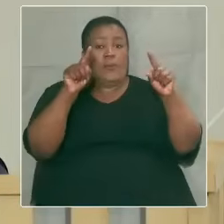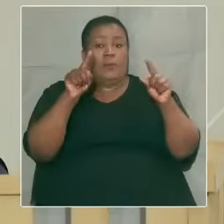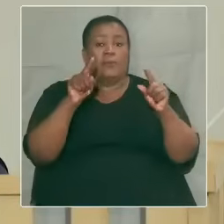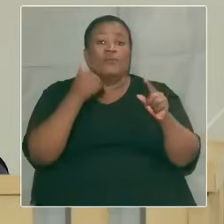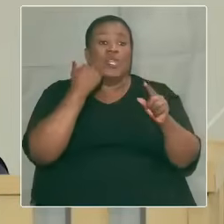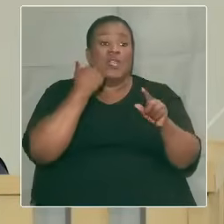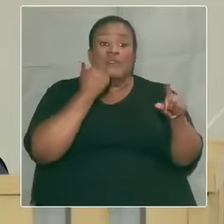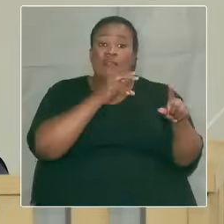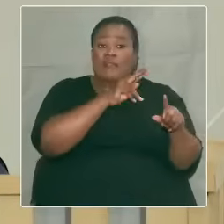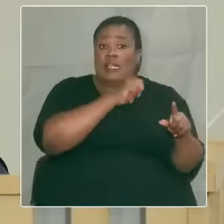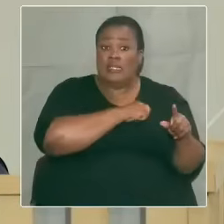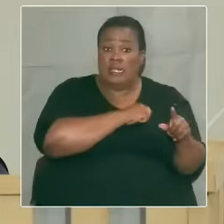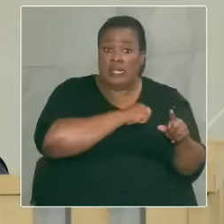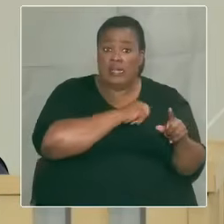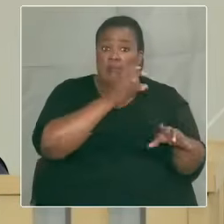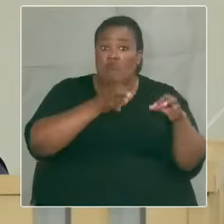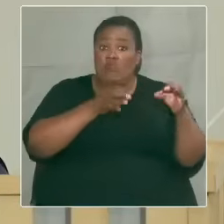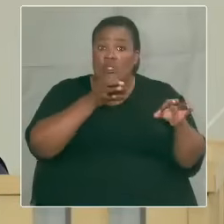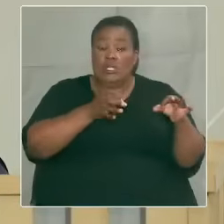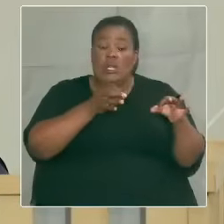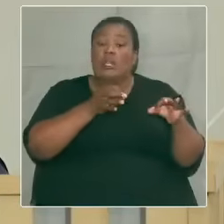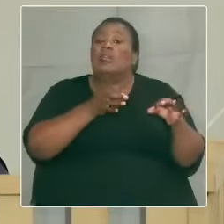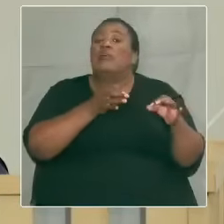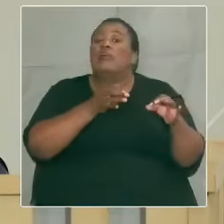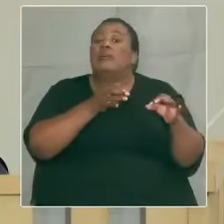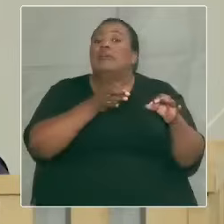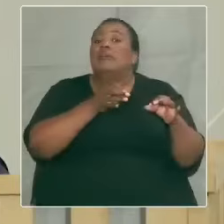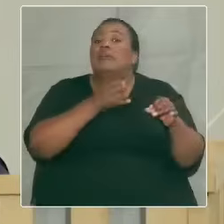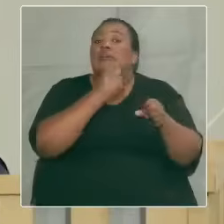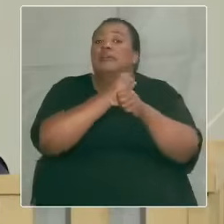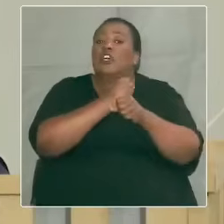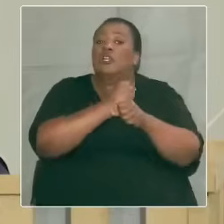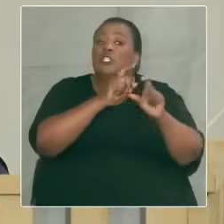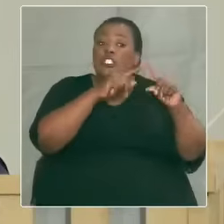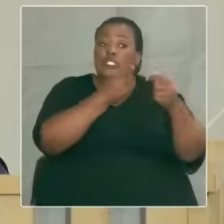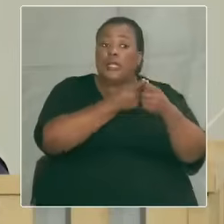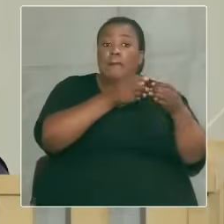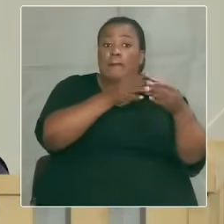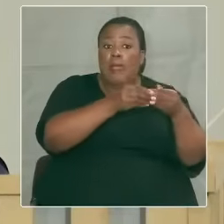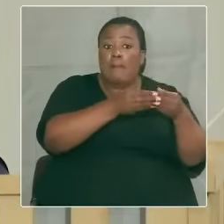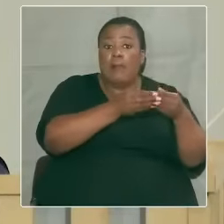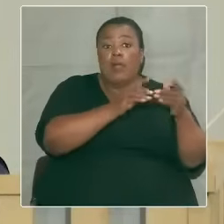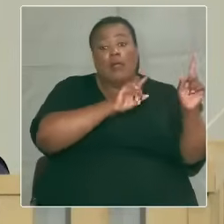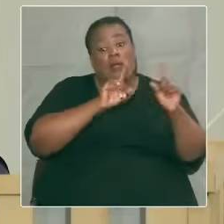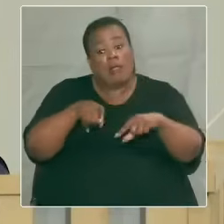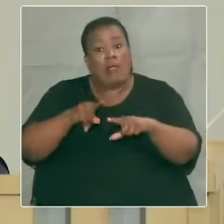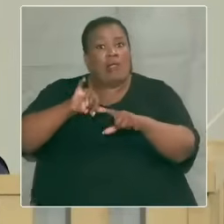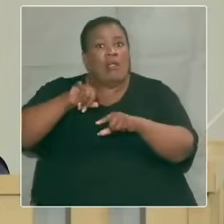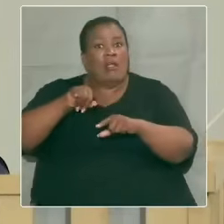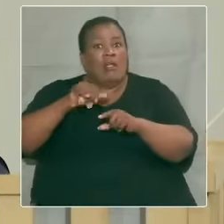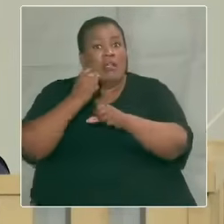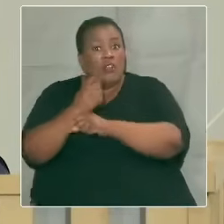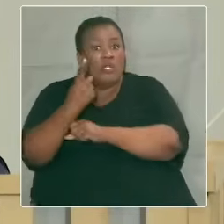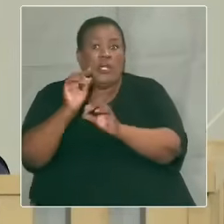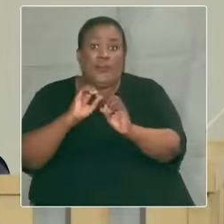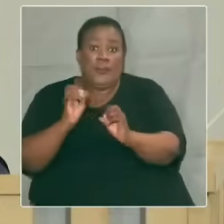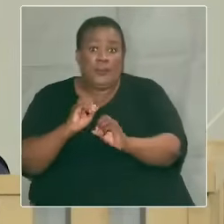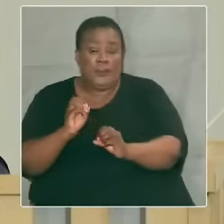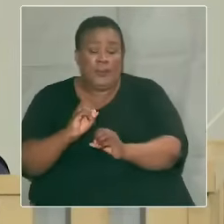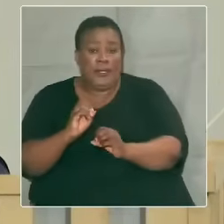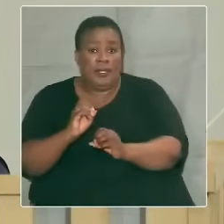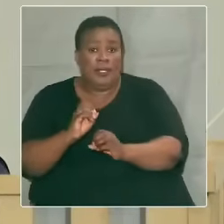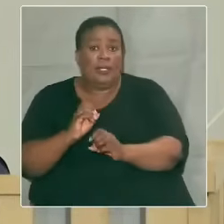the KwaZulu-Natal political killings task team members didn't come to Gauteng, we would not